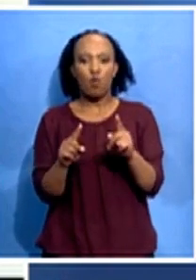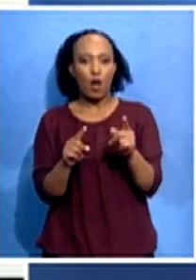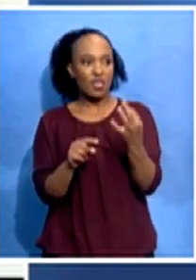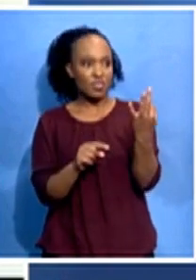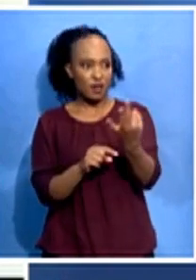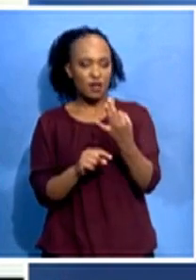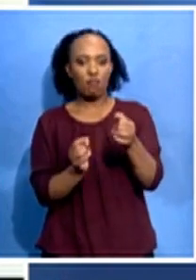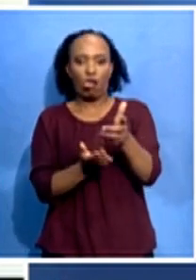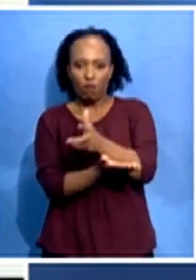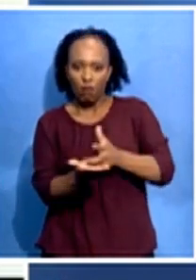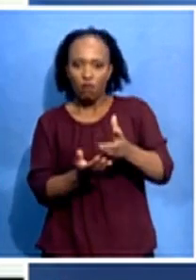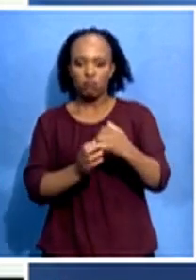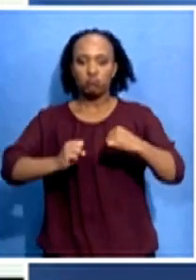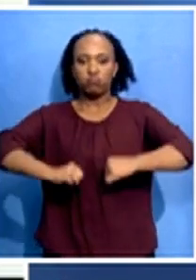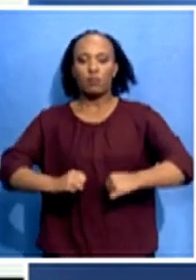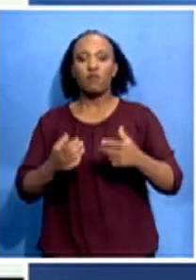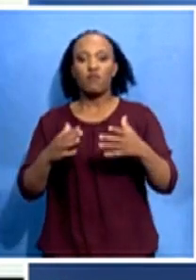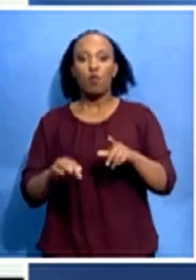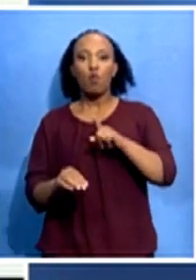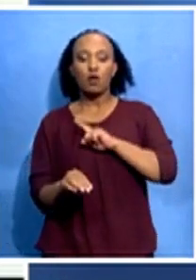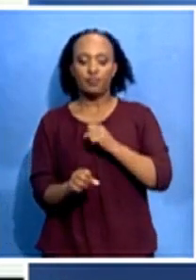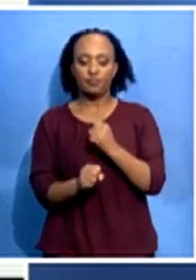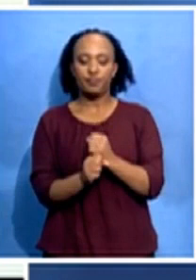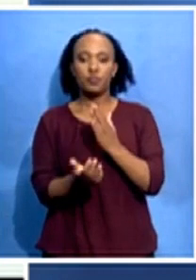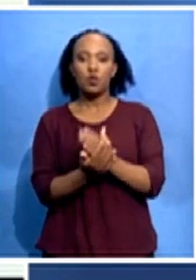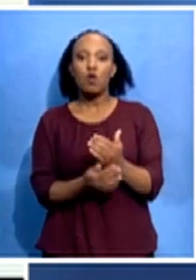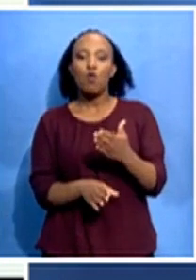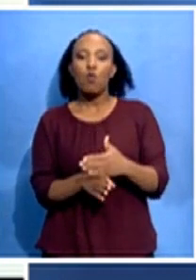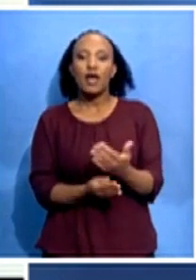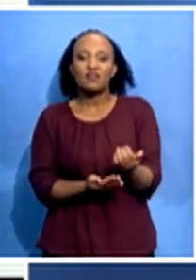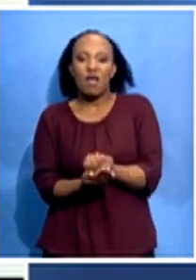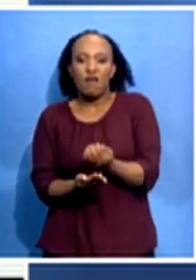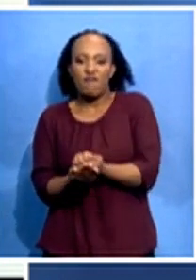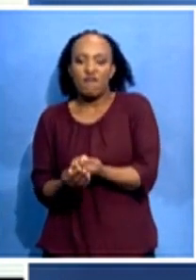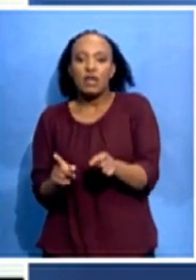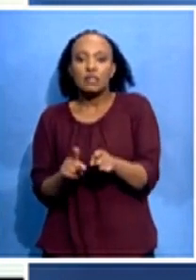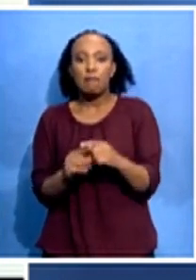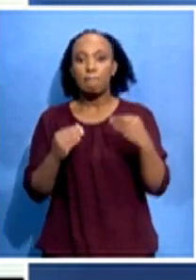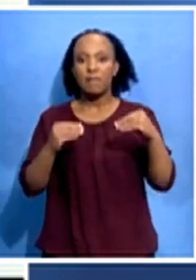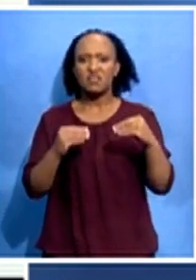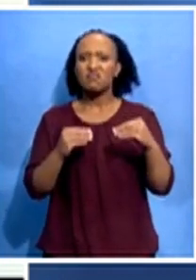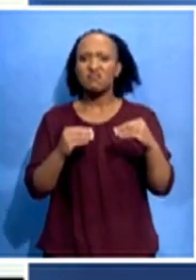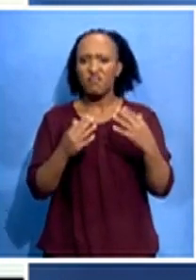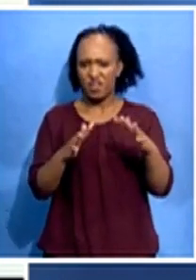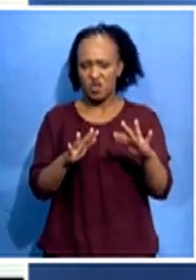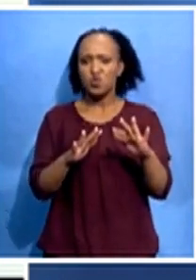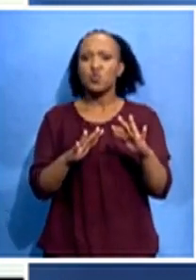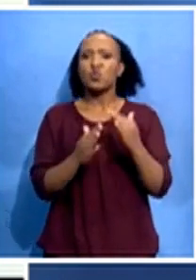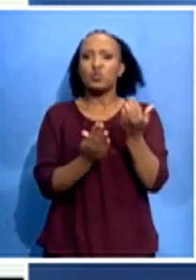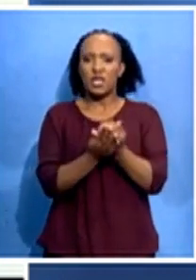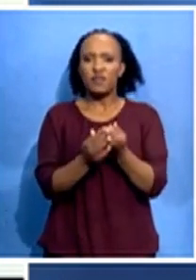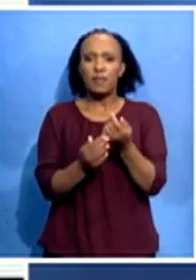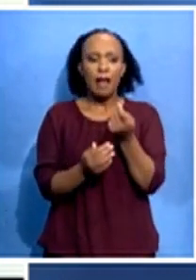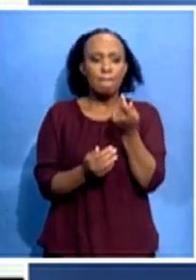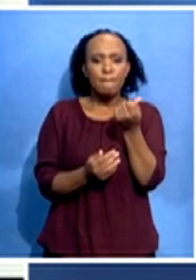saved many jobs. It's saved many businesses, and it's put a little bit of money on the table for people who've really